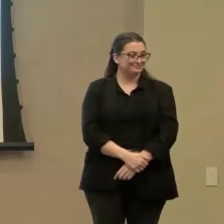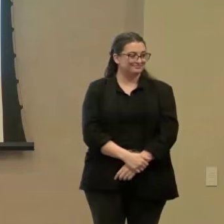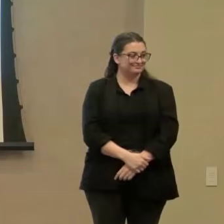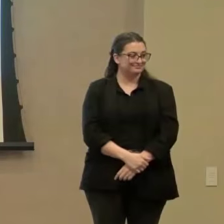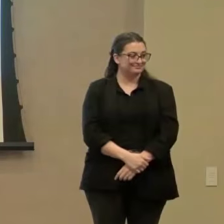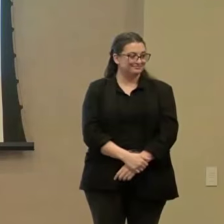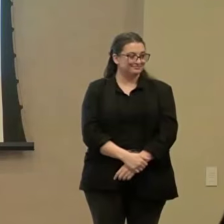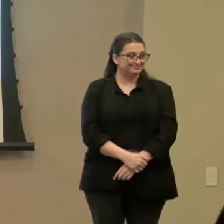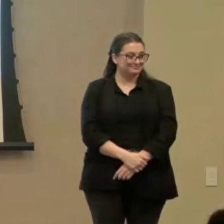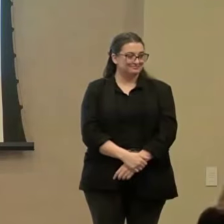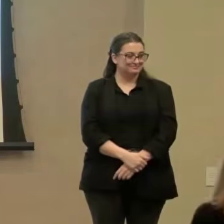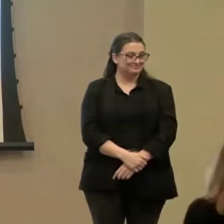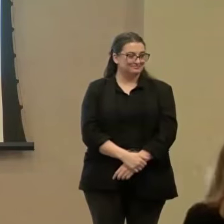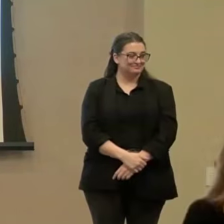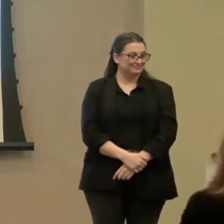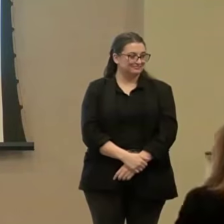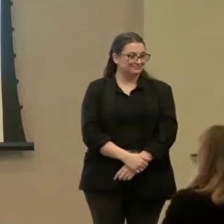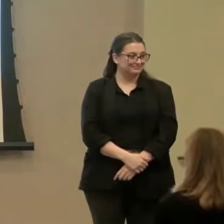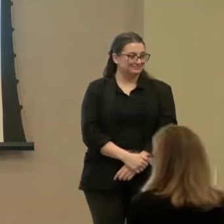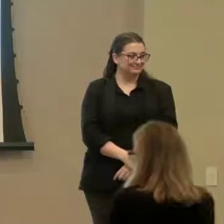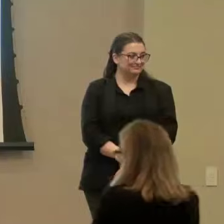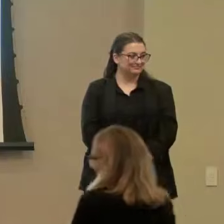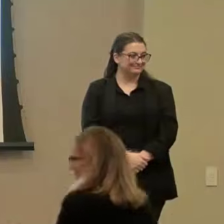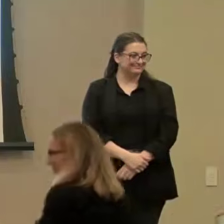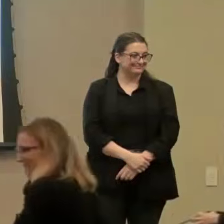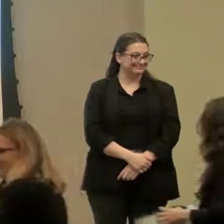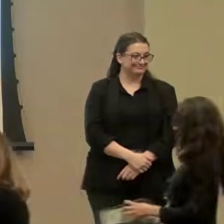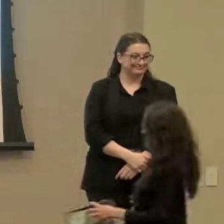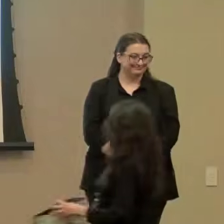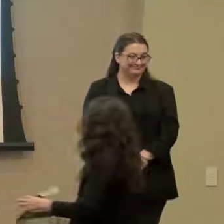Let's see who our lucky winners are going to be. Get your tickets. All